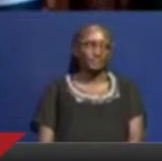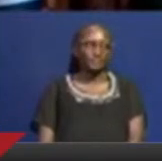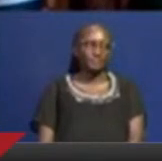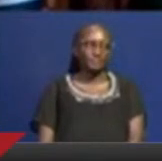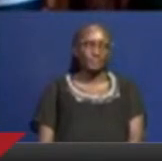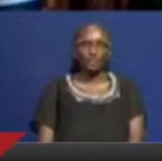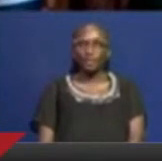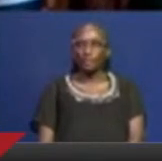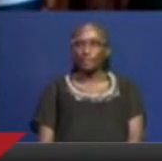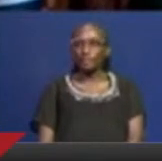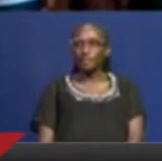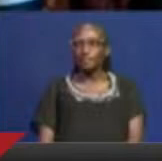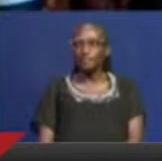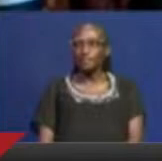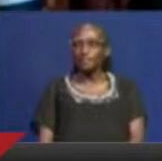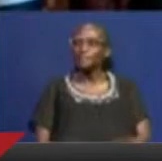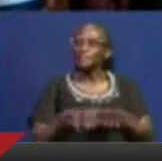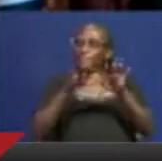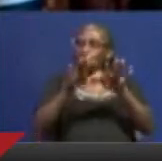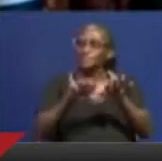Order.